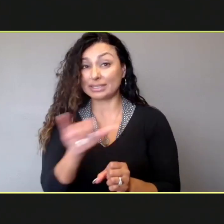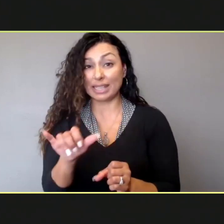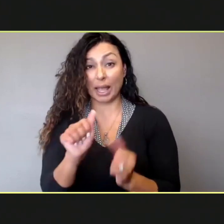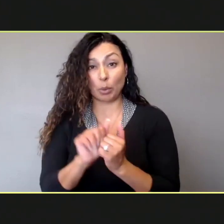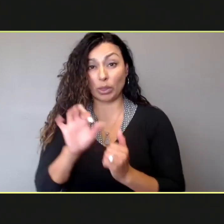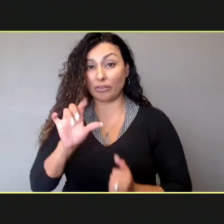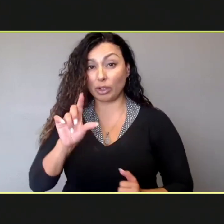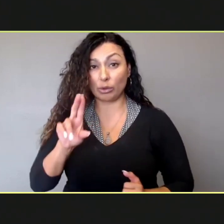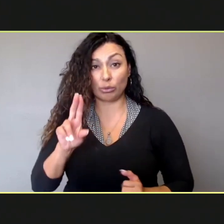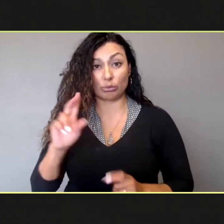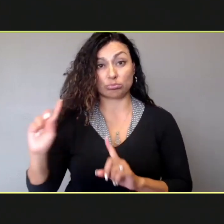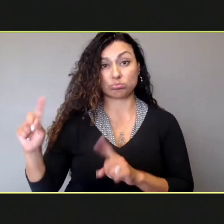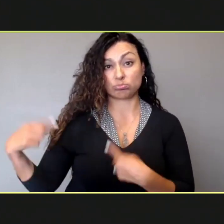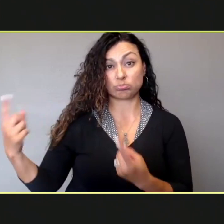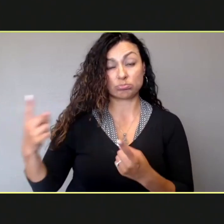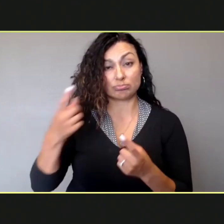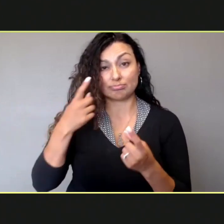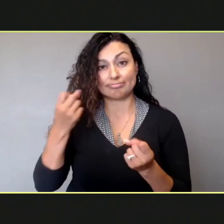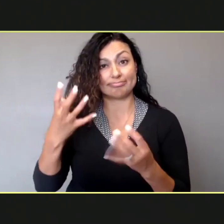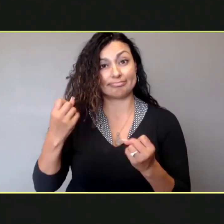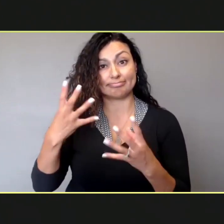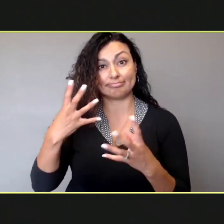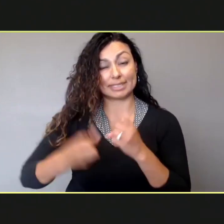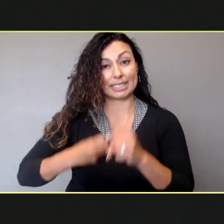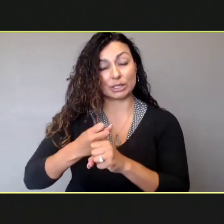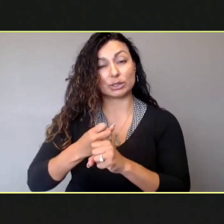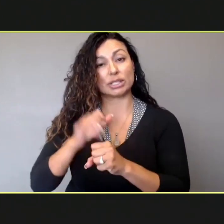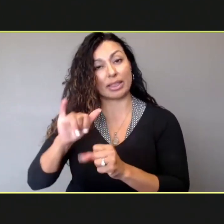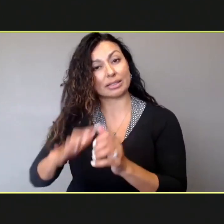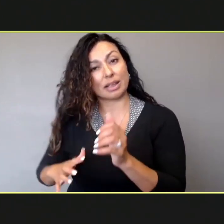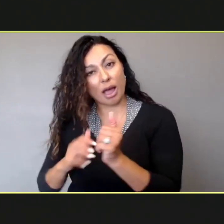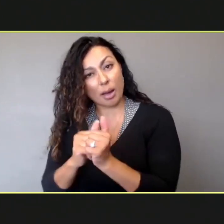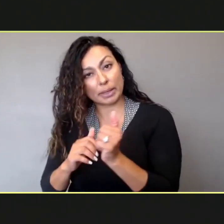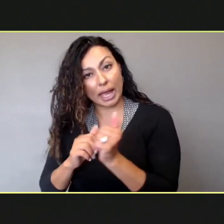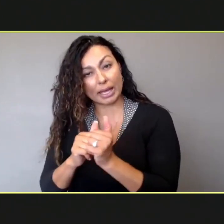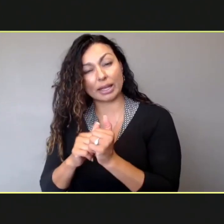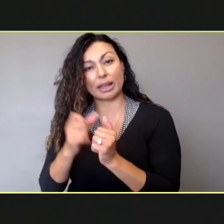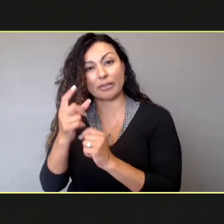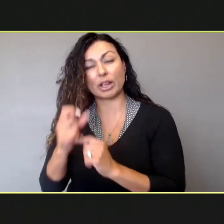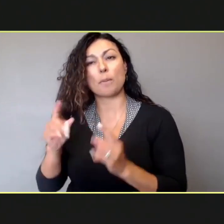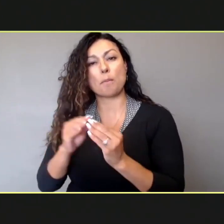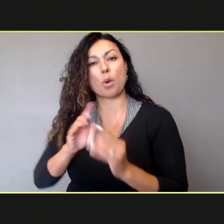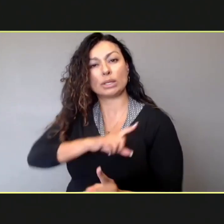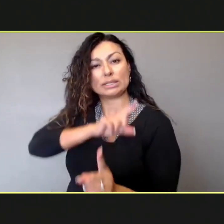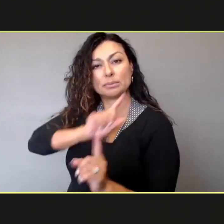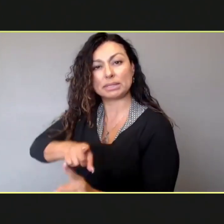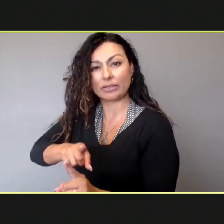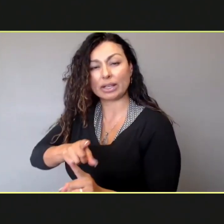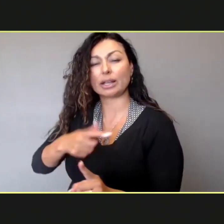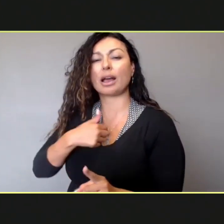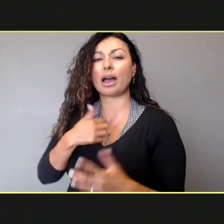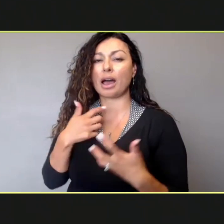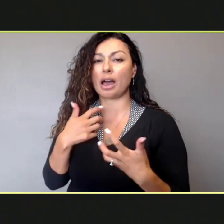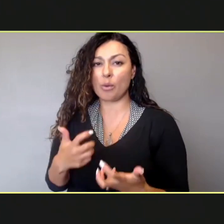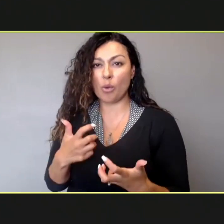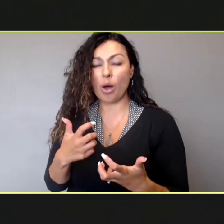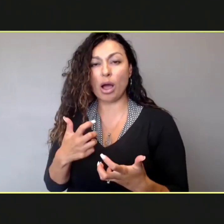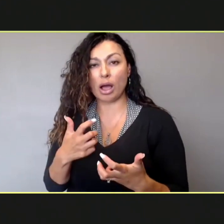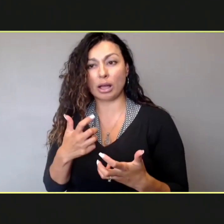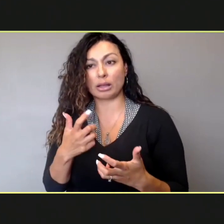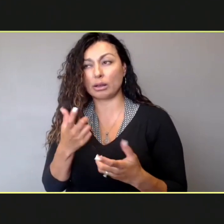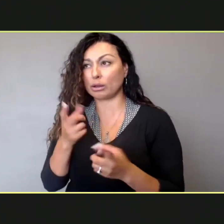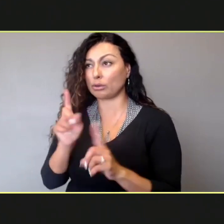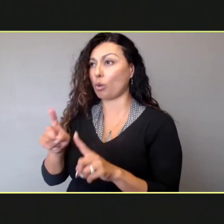for decades, that is updated every year and more specific. So I'd like to go in to my primary